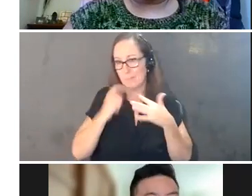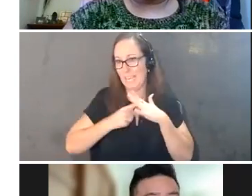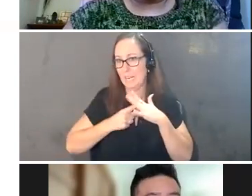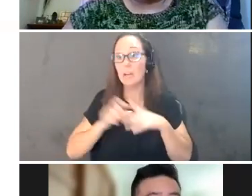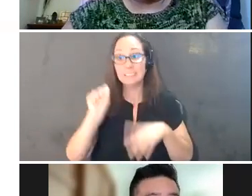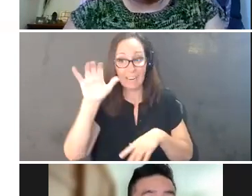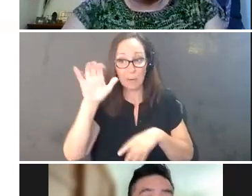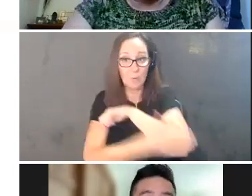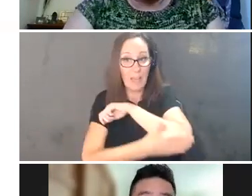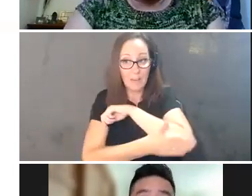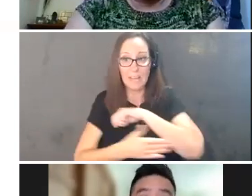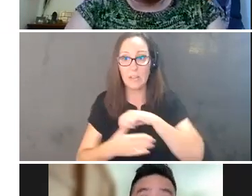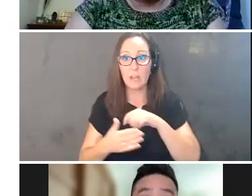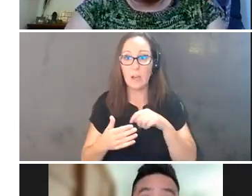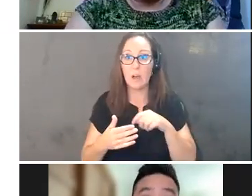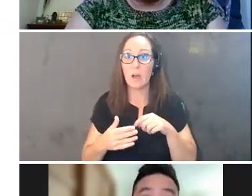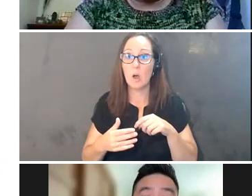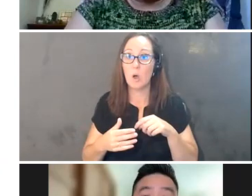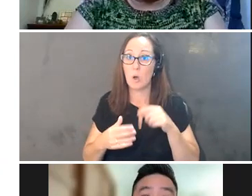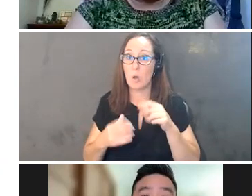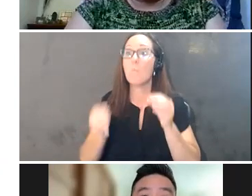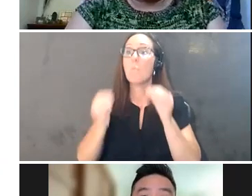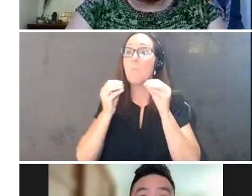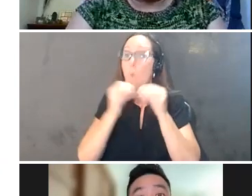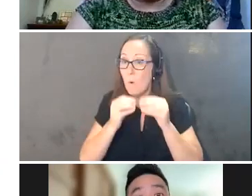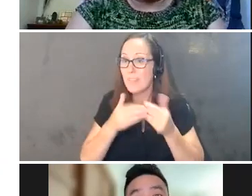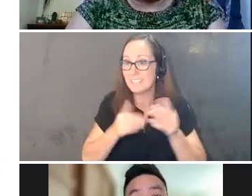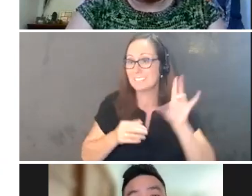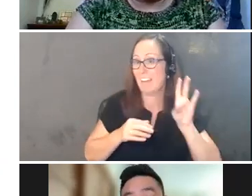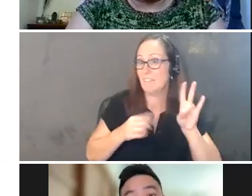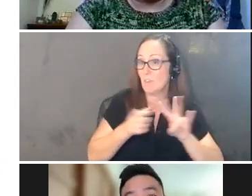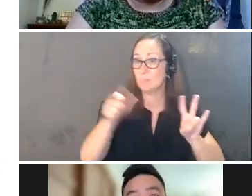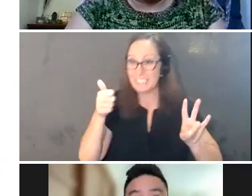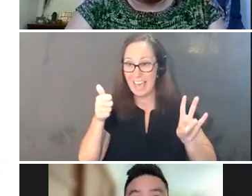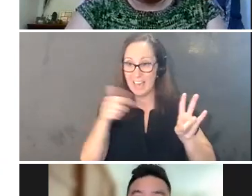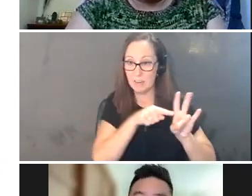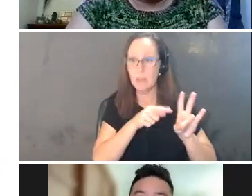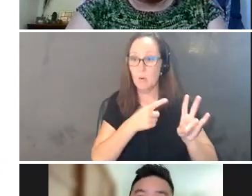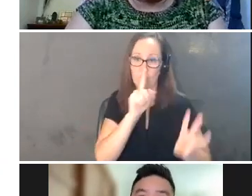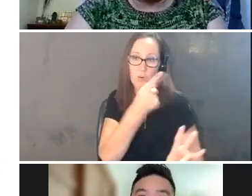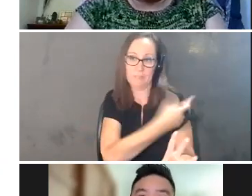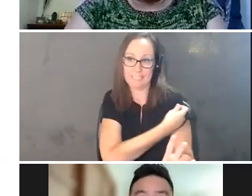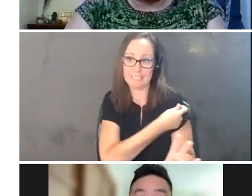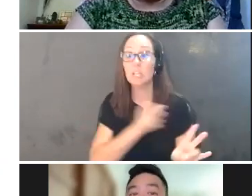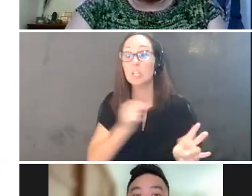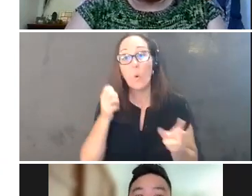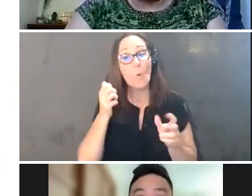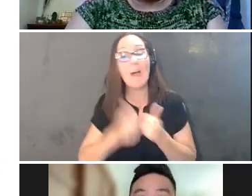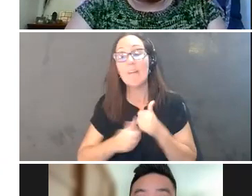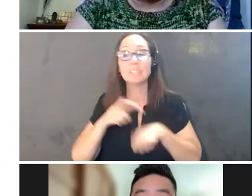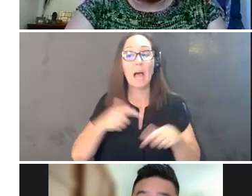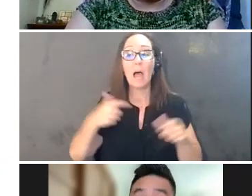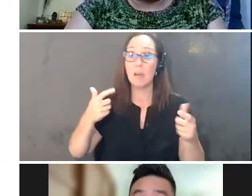than 7 out of 10 have had one shot in Sacramento. And so one way to think about that is in your everyday life, as you're walking around, just look around